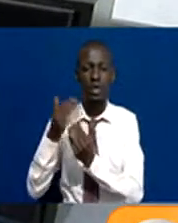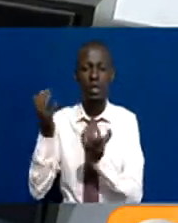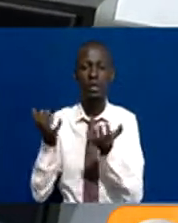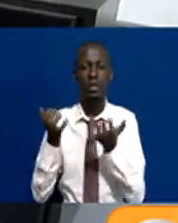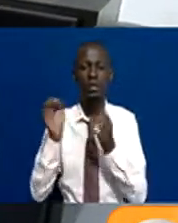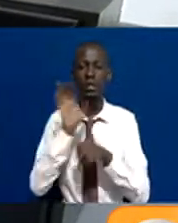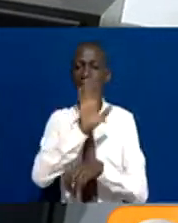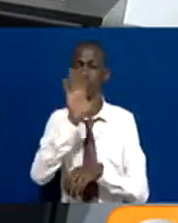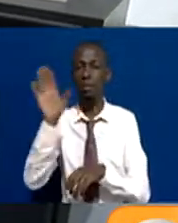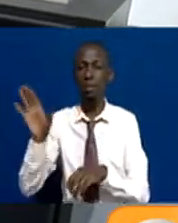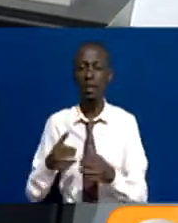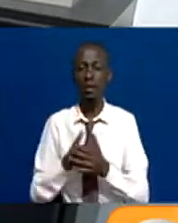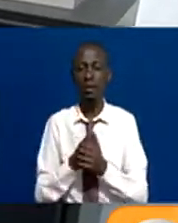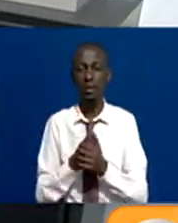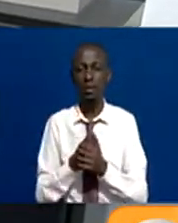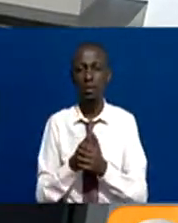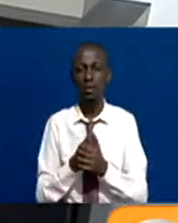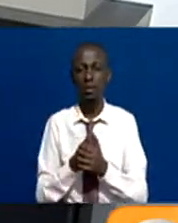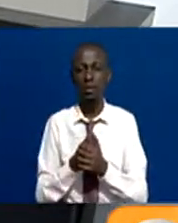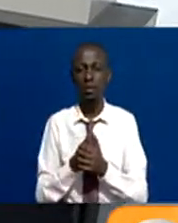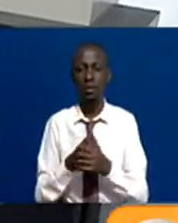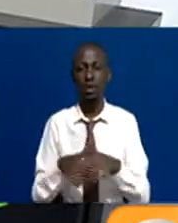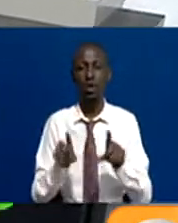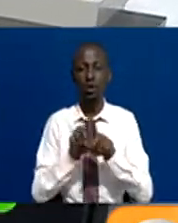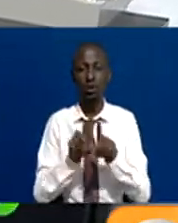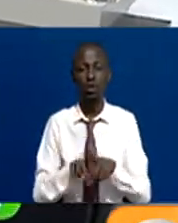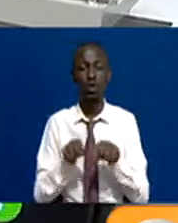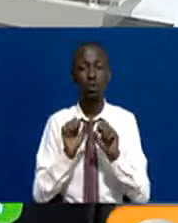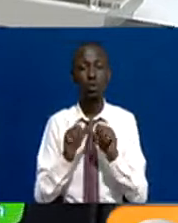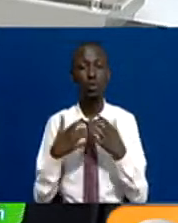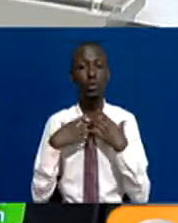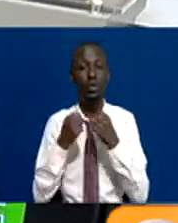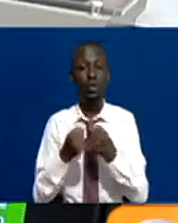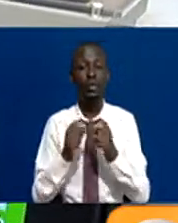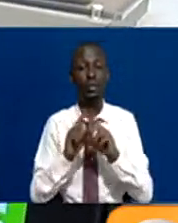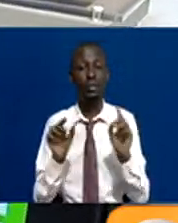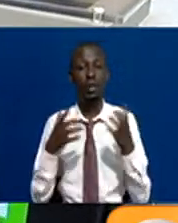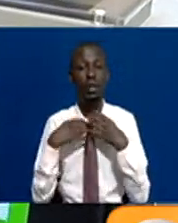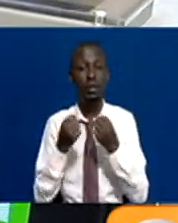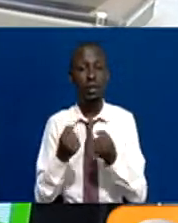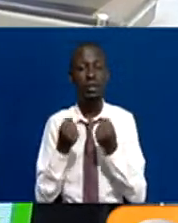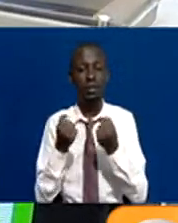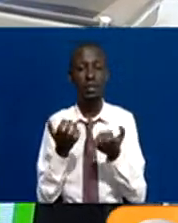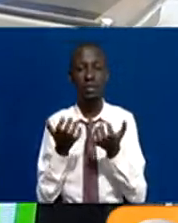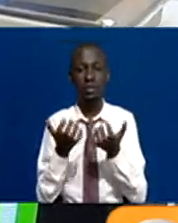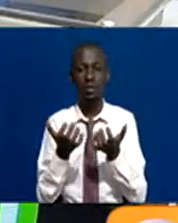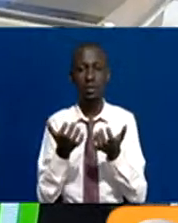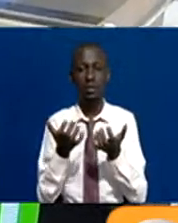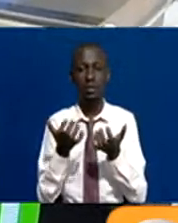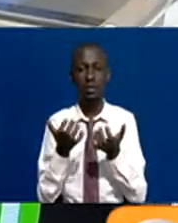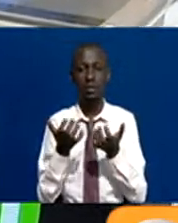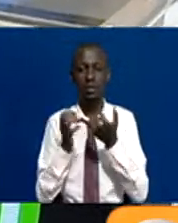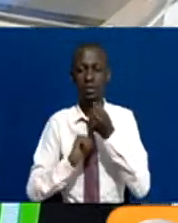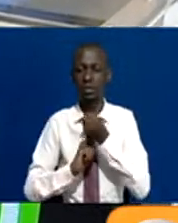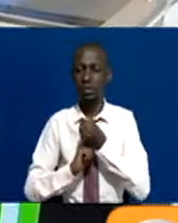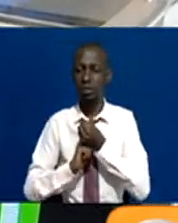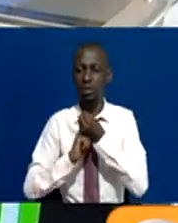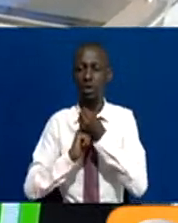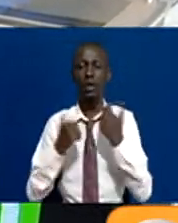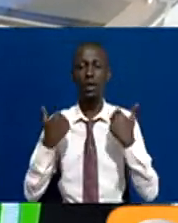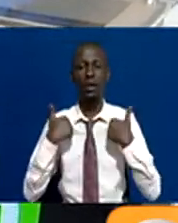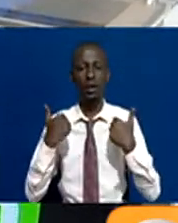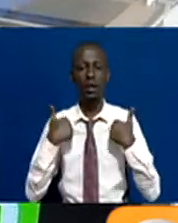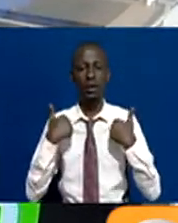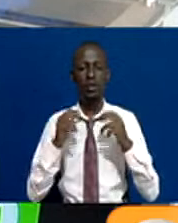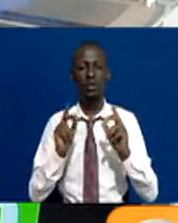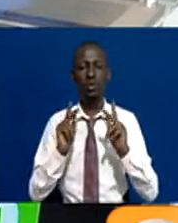but overall, they do heal. But that healing has to be holistic support. Right. Thank